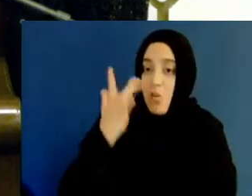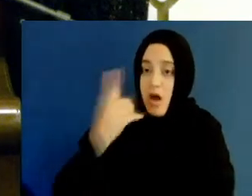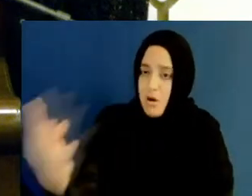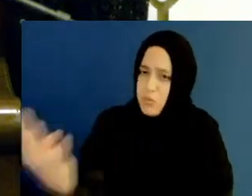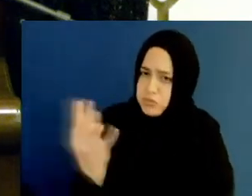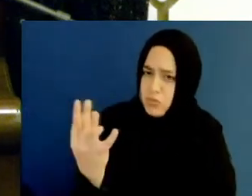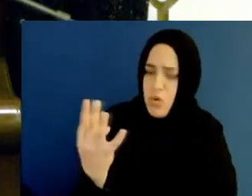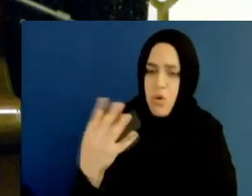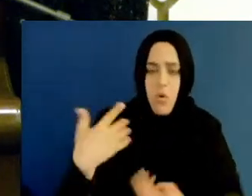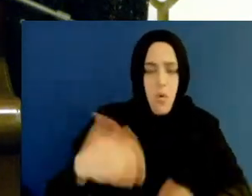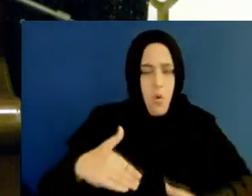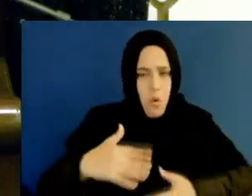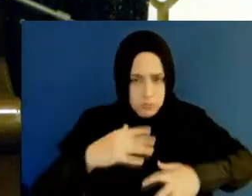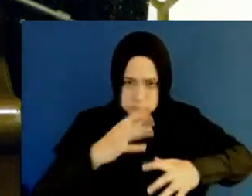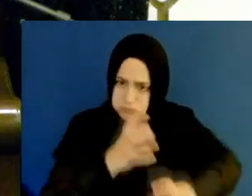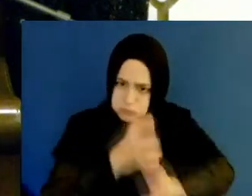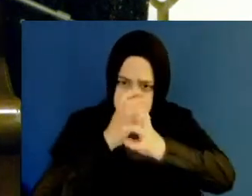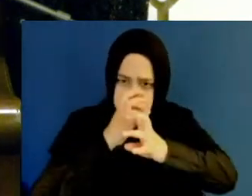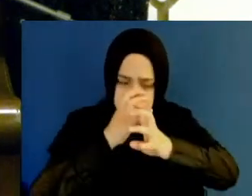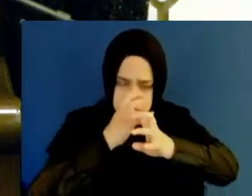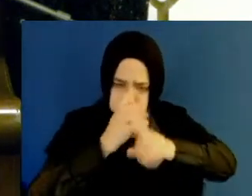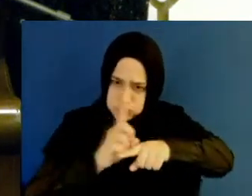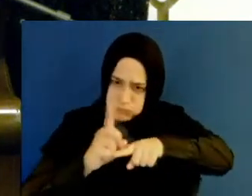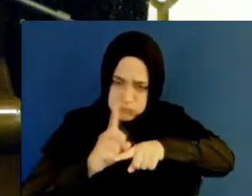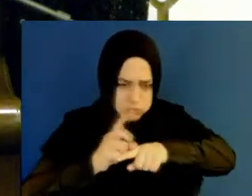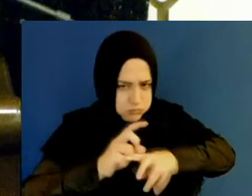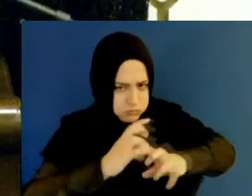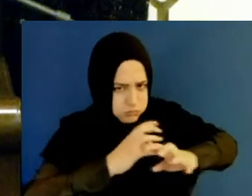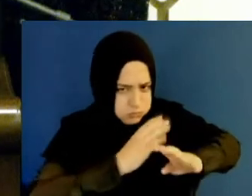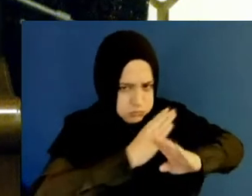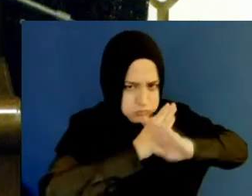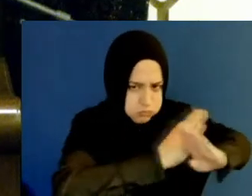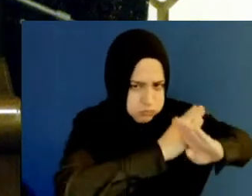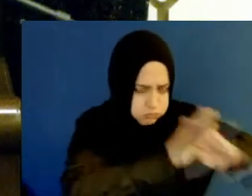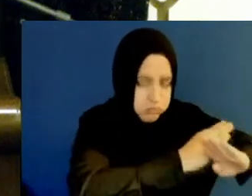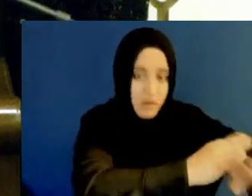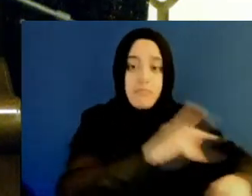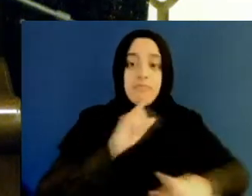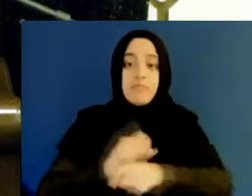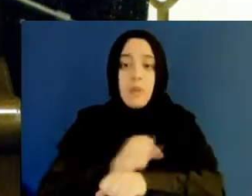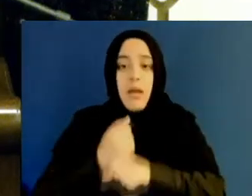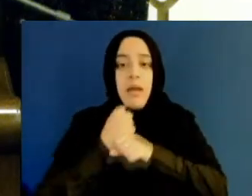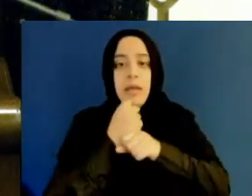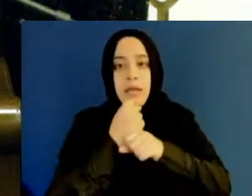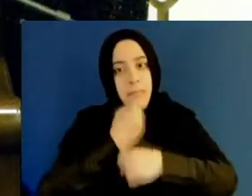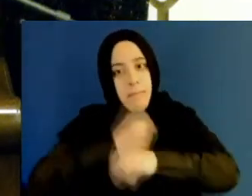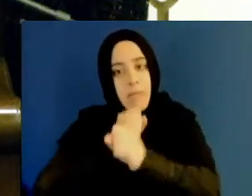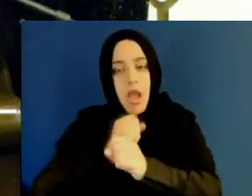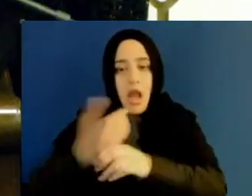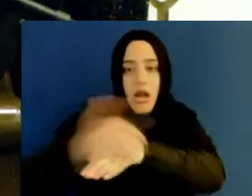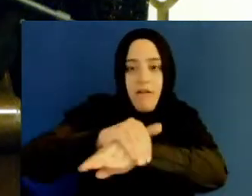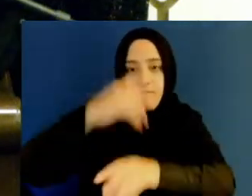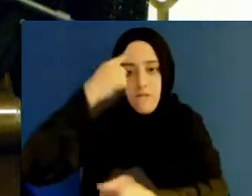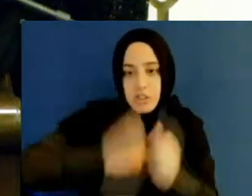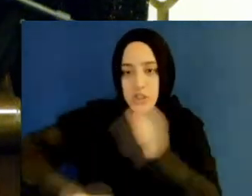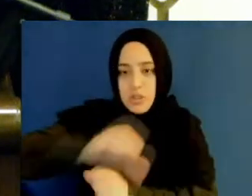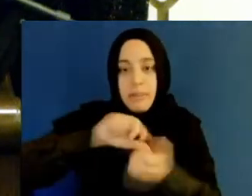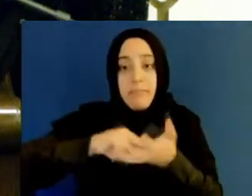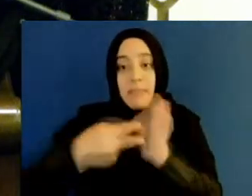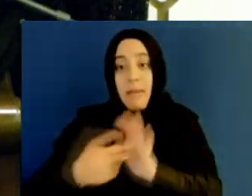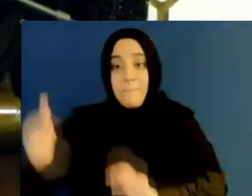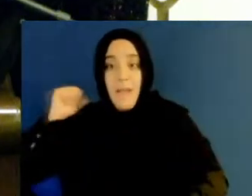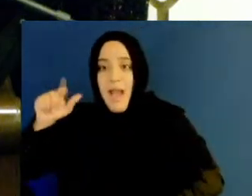they also provided cover for each other. So they couldn't be attacked from the back. Umar ibn Sa'ad said, separate between